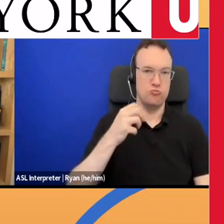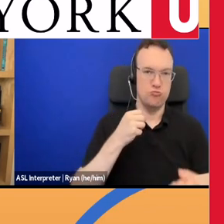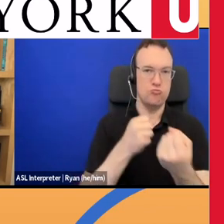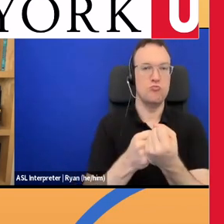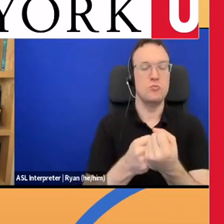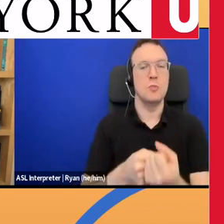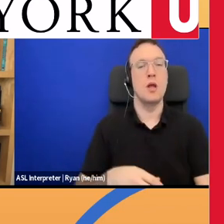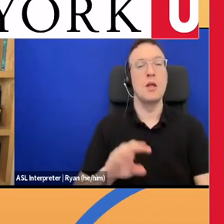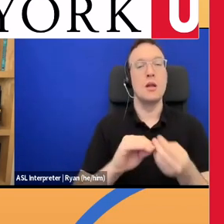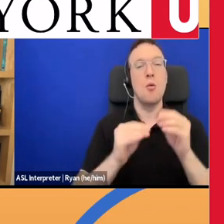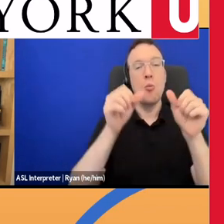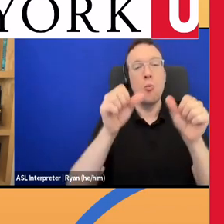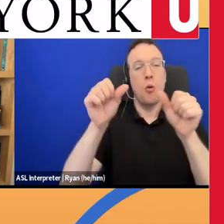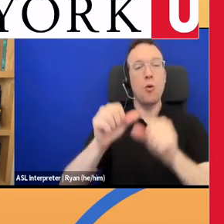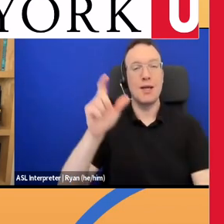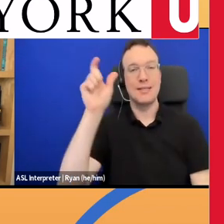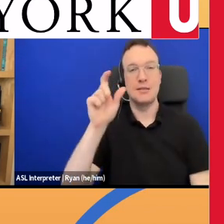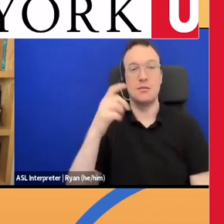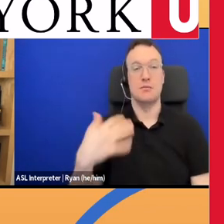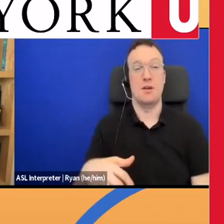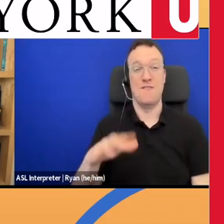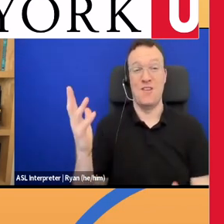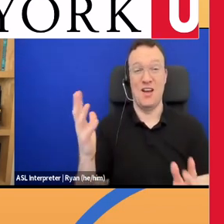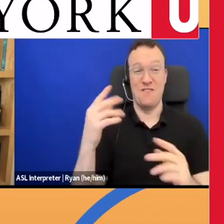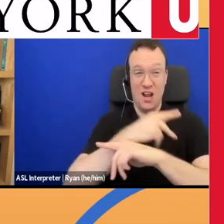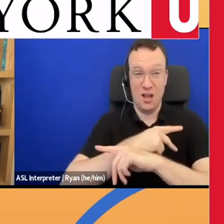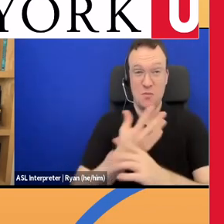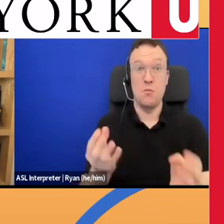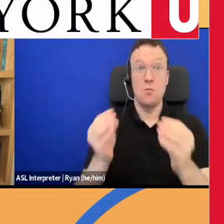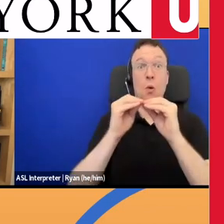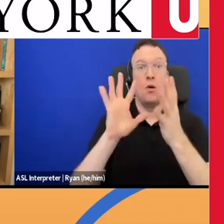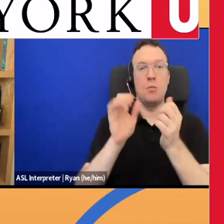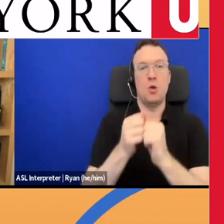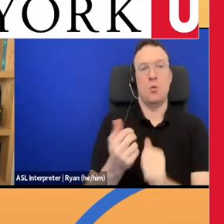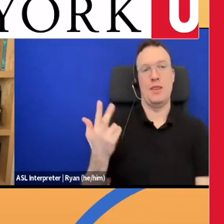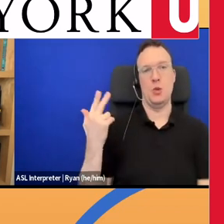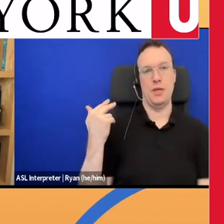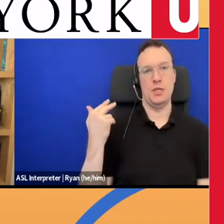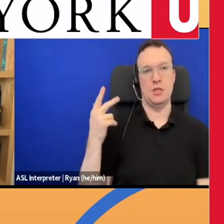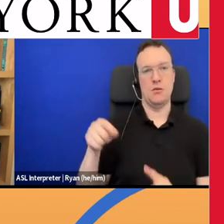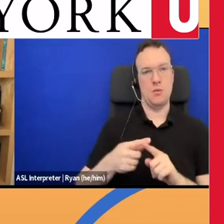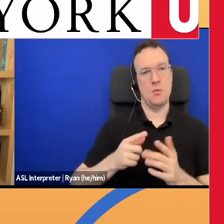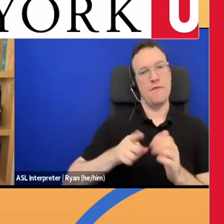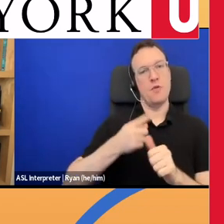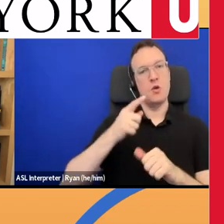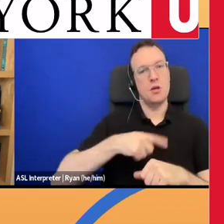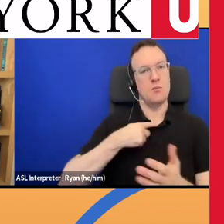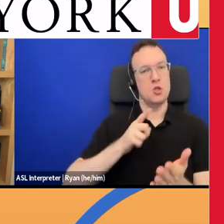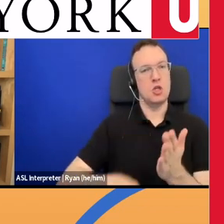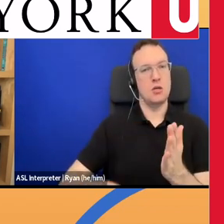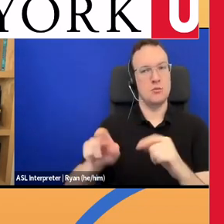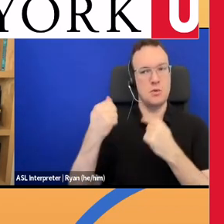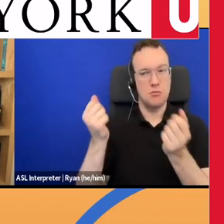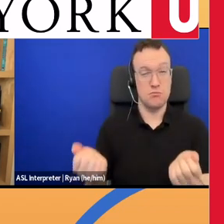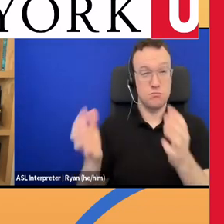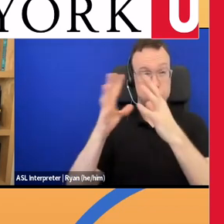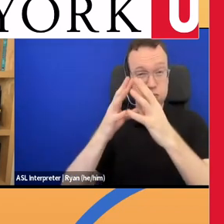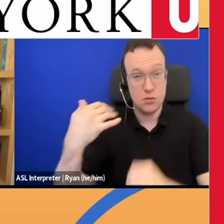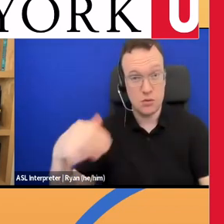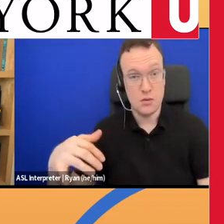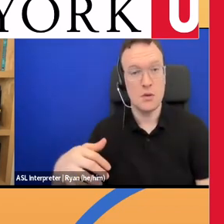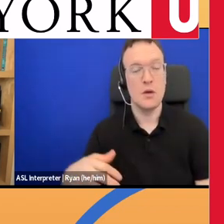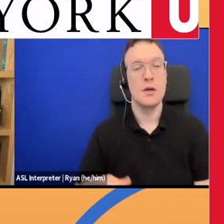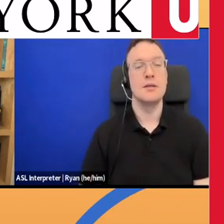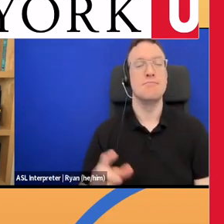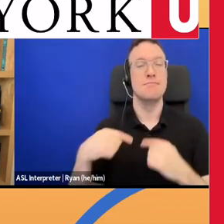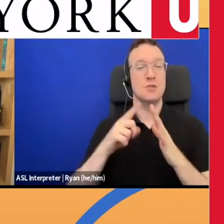of posts on Instagram is in fact 5 times what it was 3 years ago when I first checked. Since the beginning